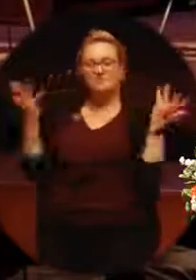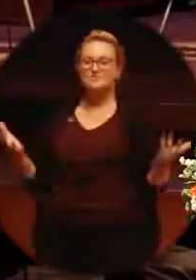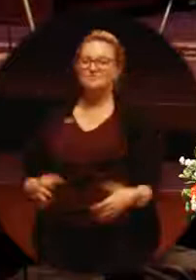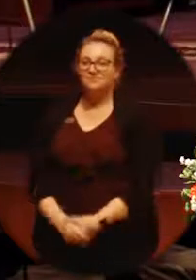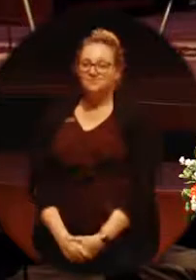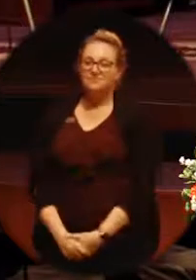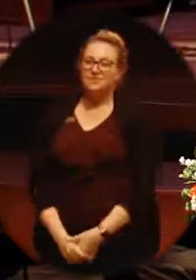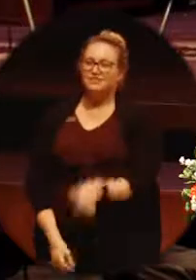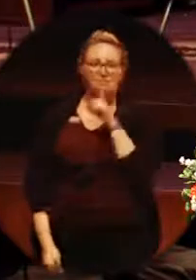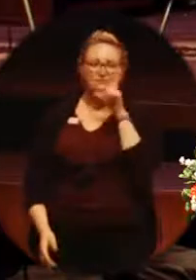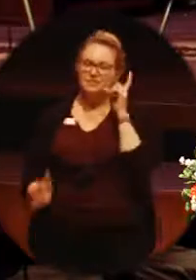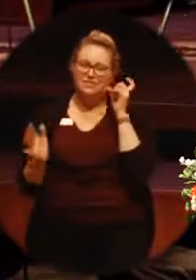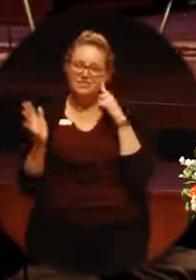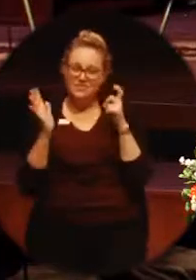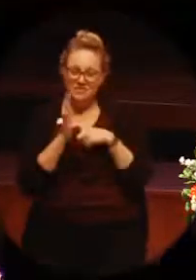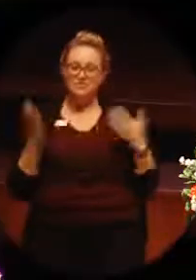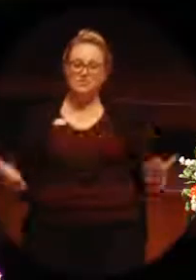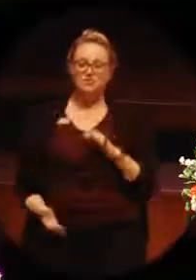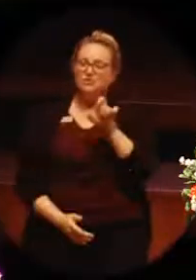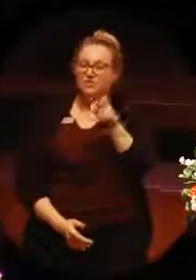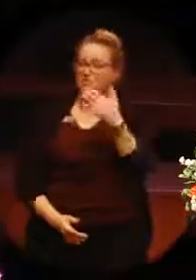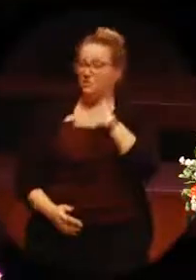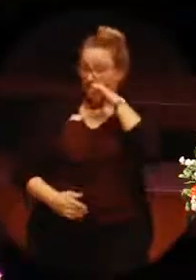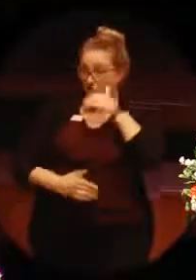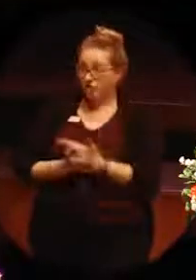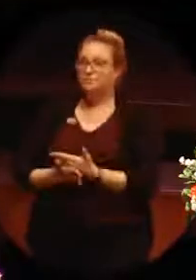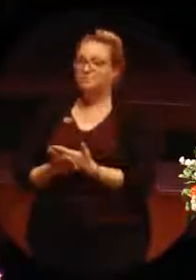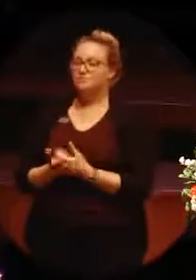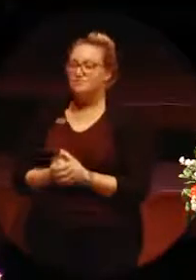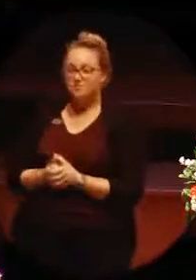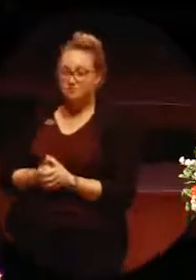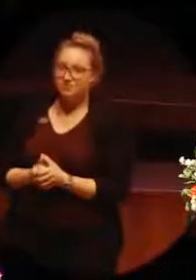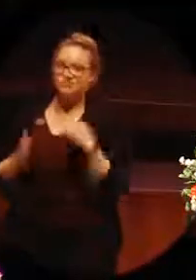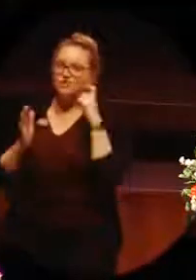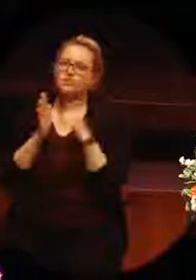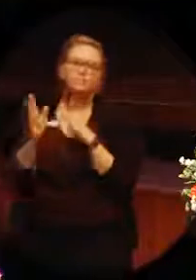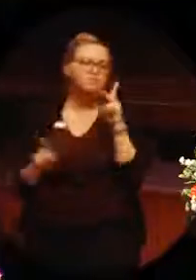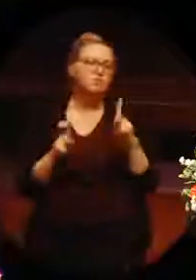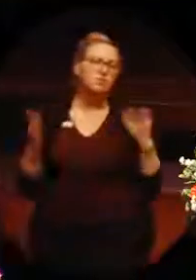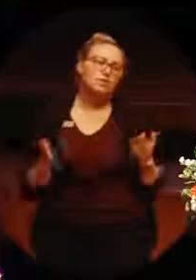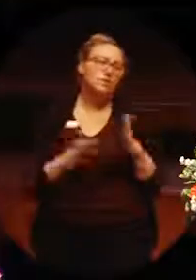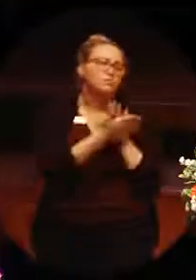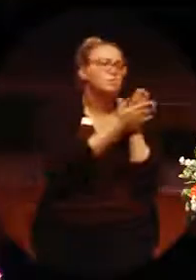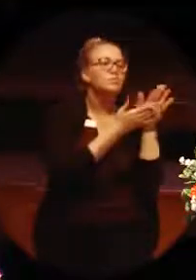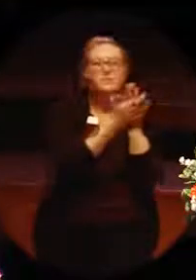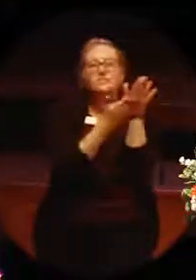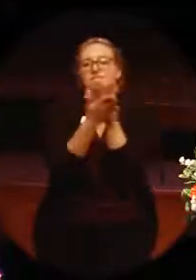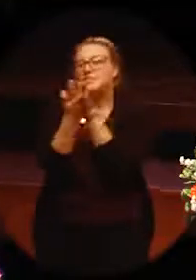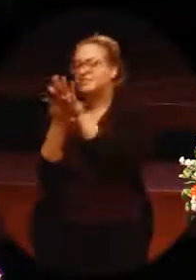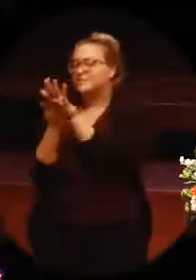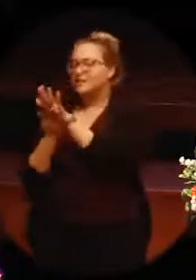And that's one of the things that we have really noticed here. In fact, my daughter mentioned that, is everyone here is so nice to each